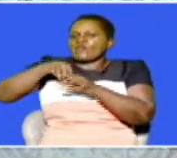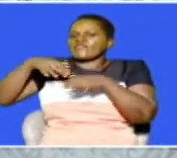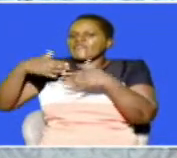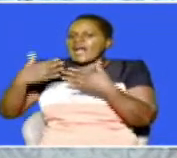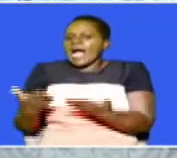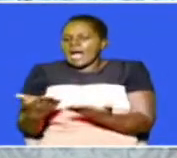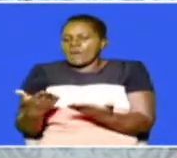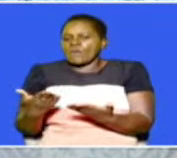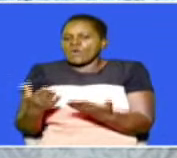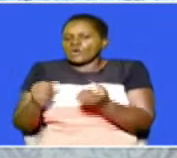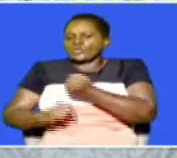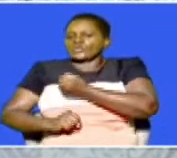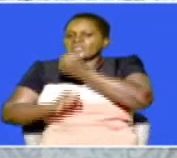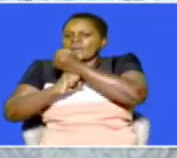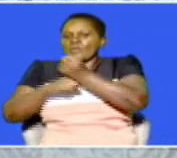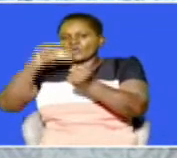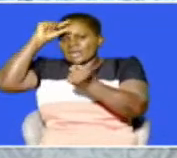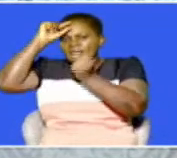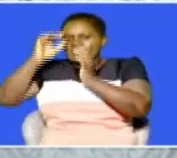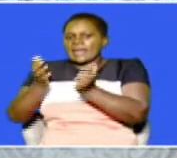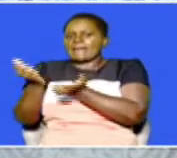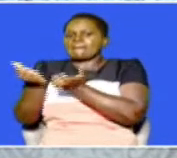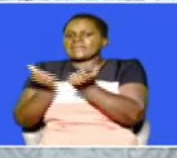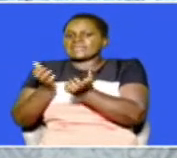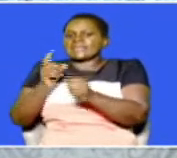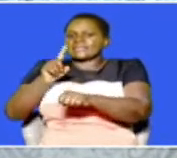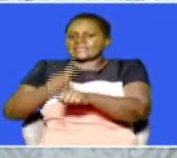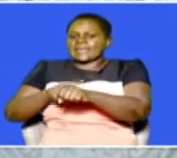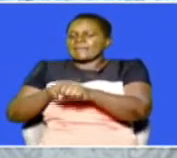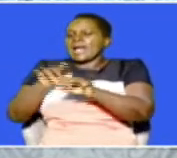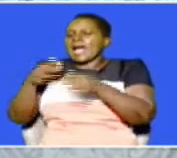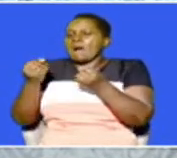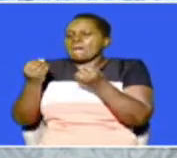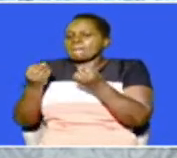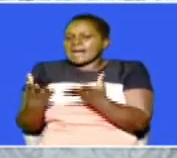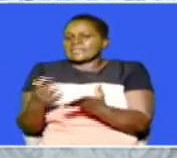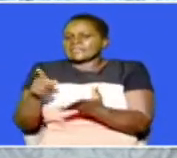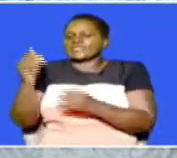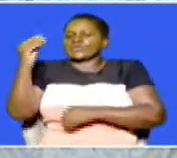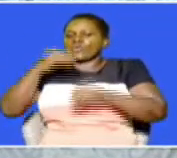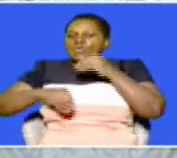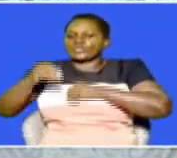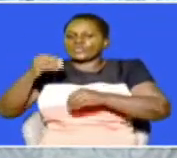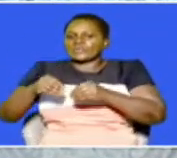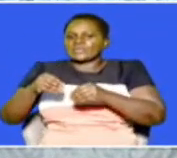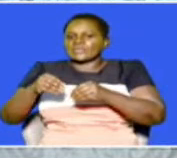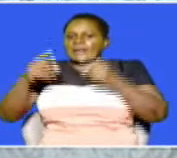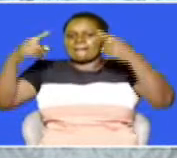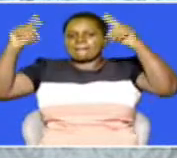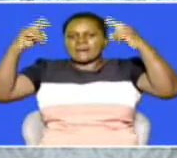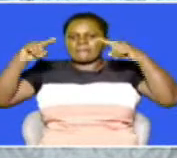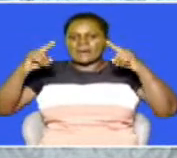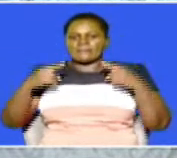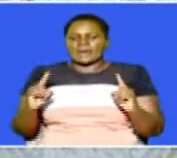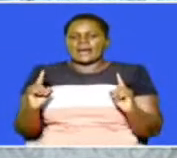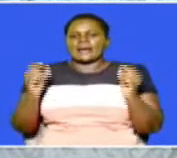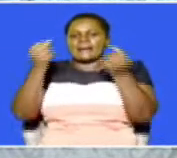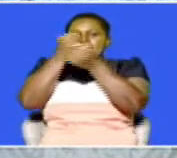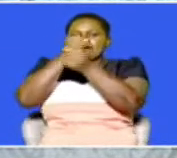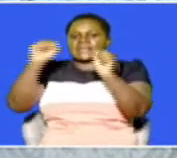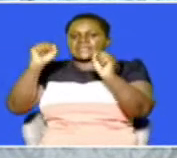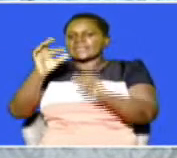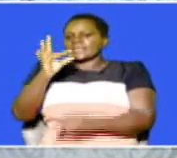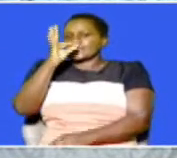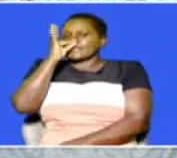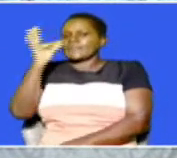10th Parliament to support government business at that time, and how much did this contribute to the eventual success of President Mwai